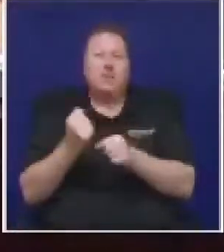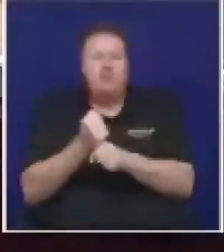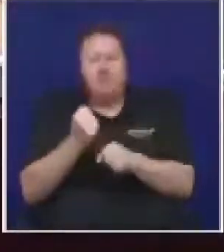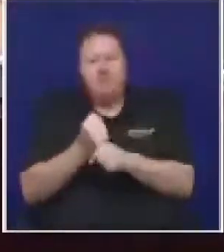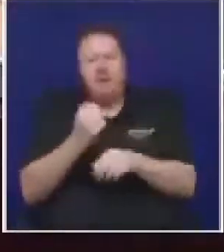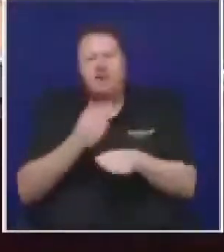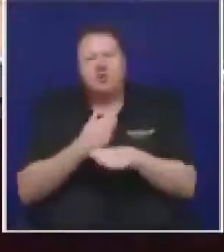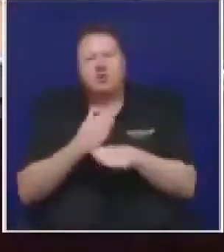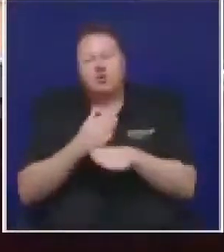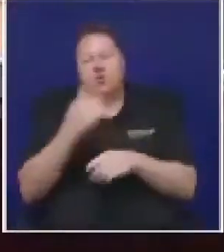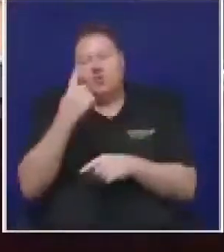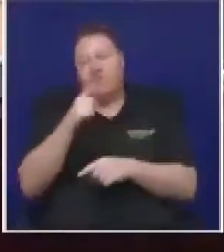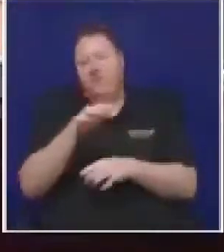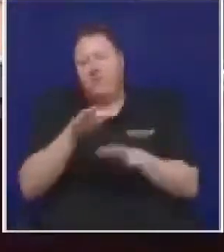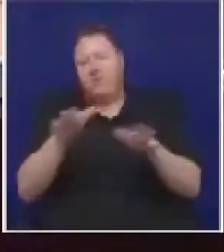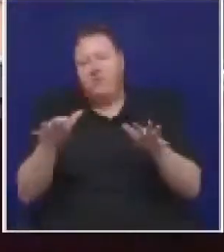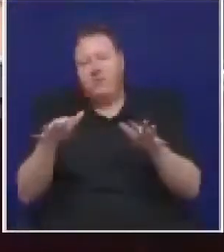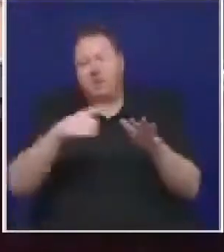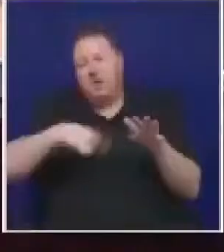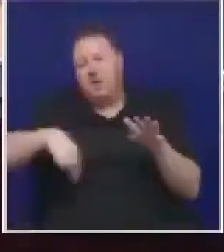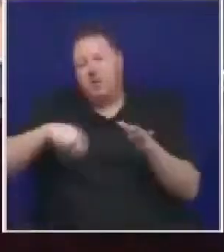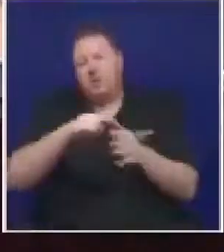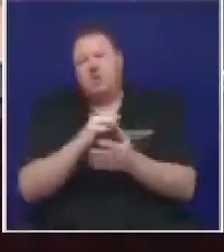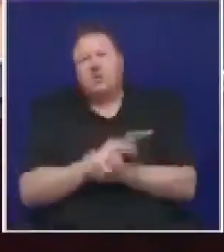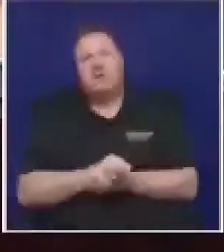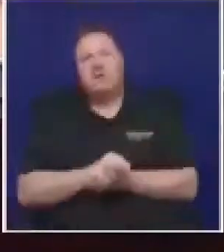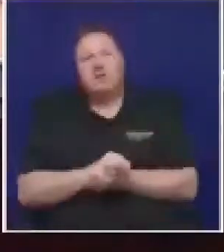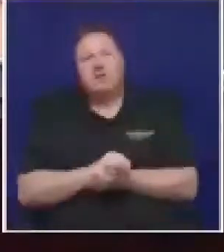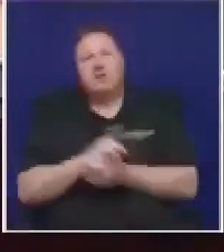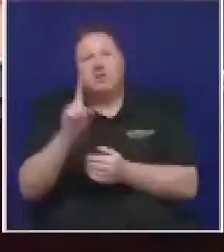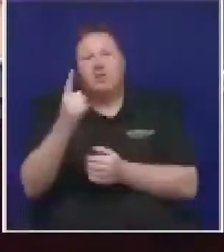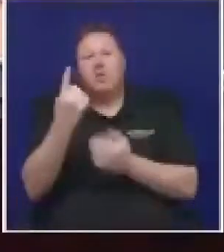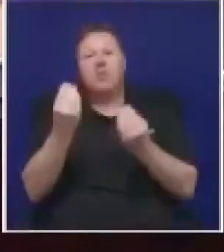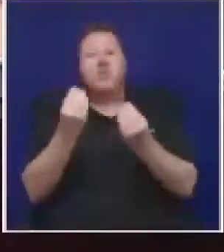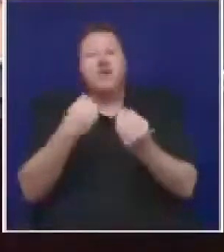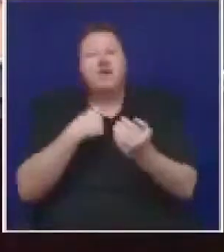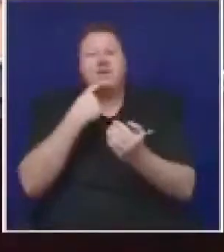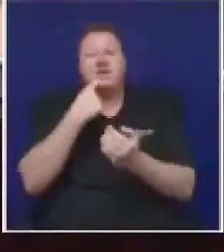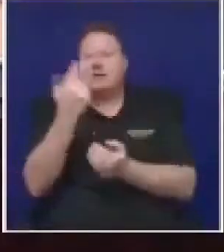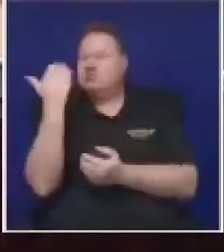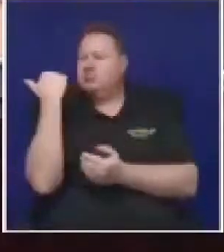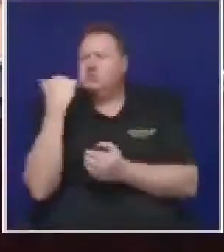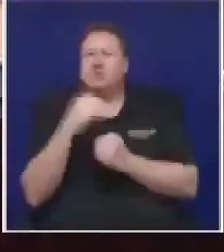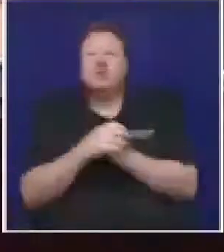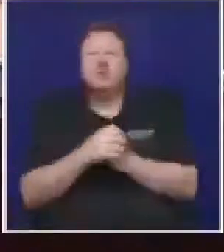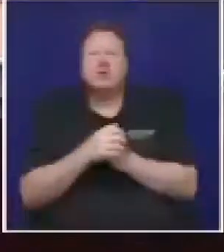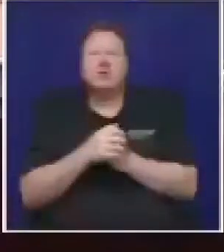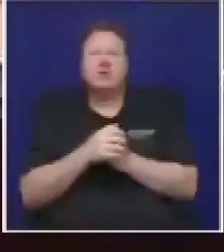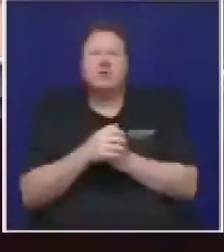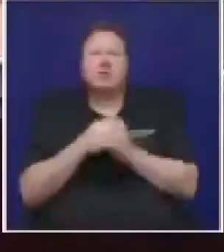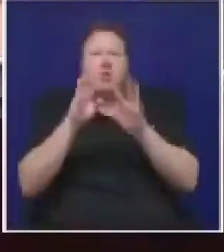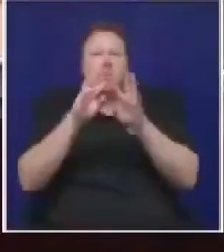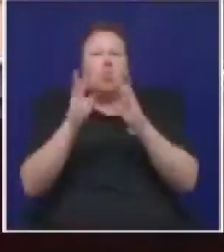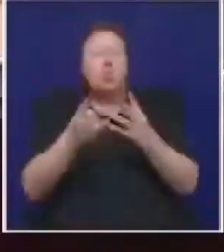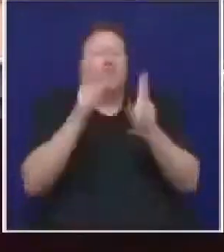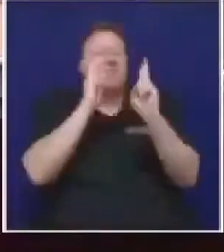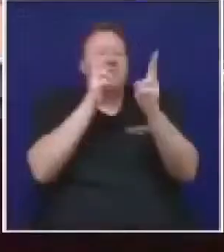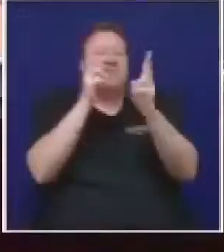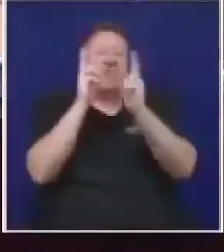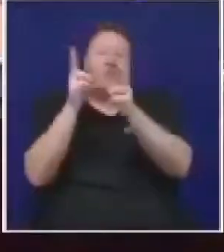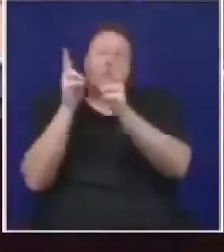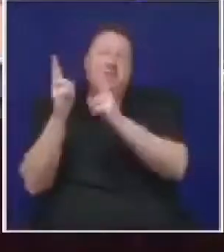jobs for our people. One of the things I said just now is that we are going all over the world